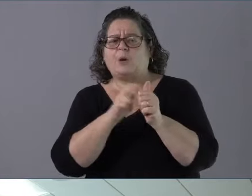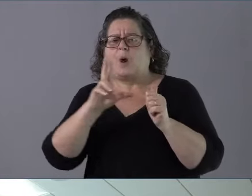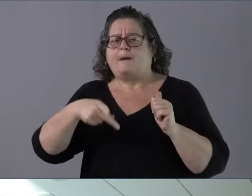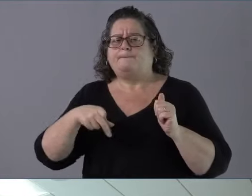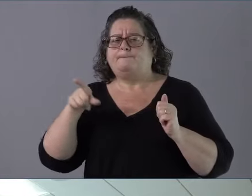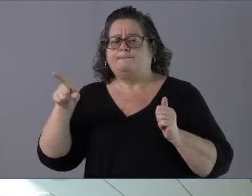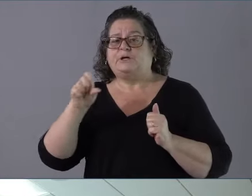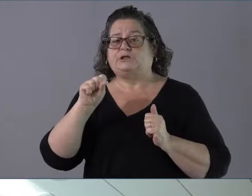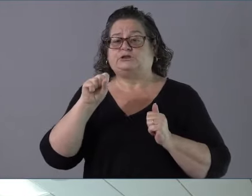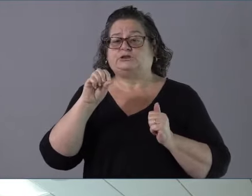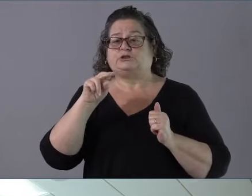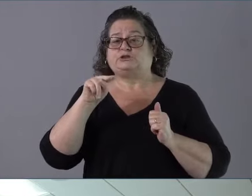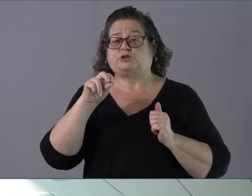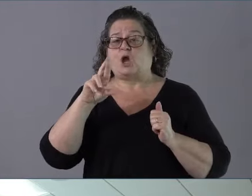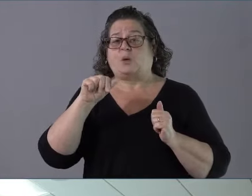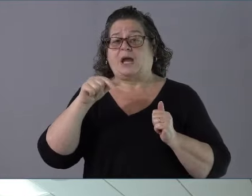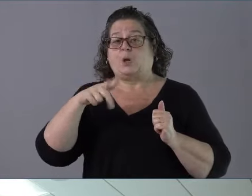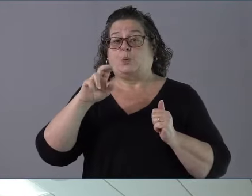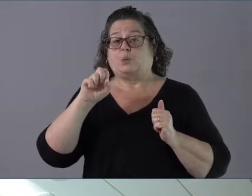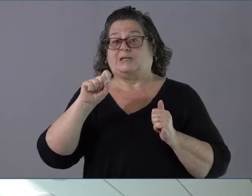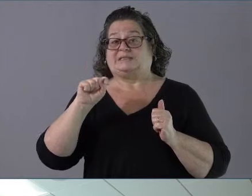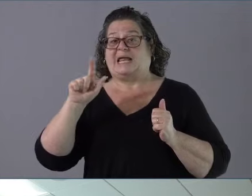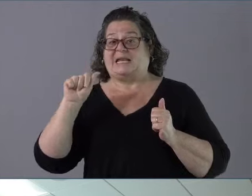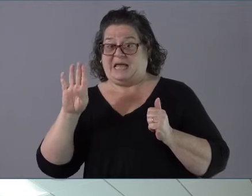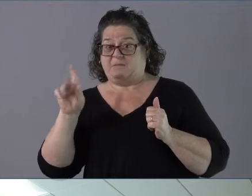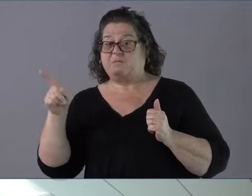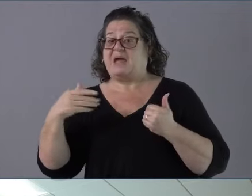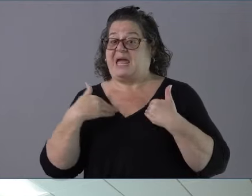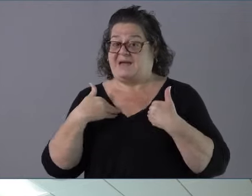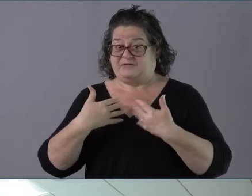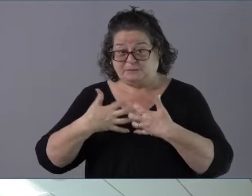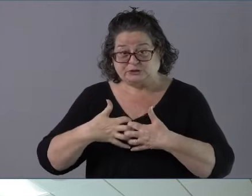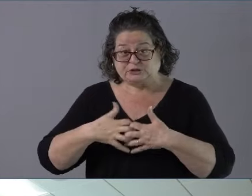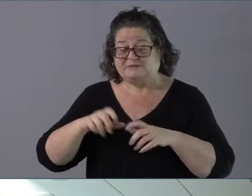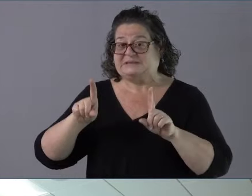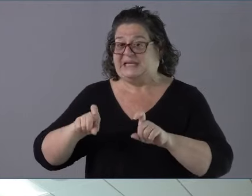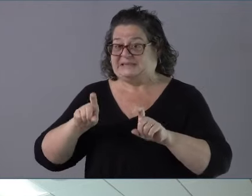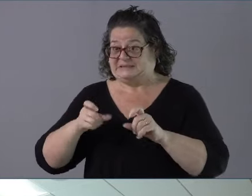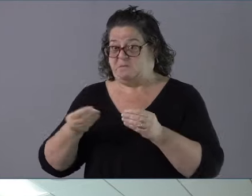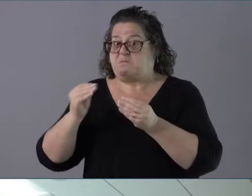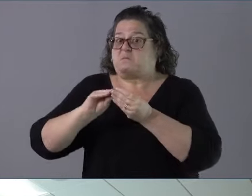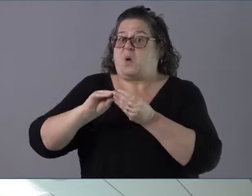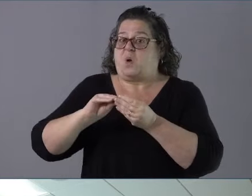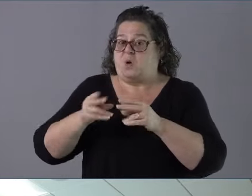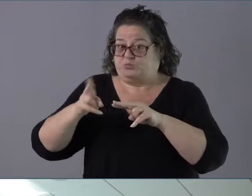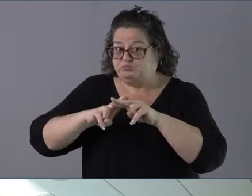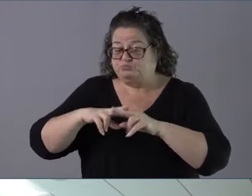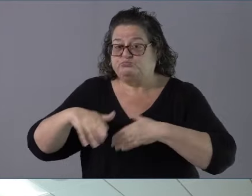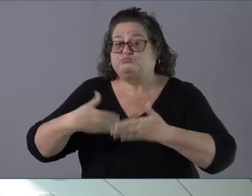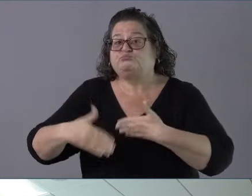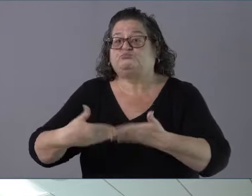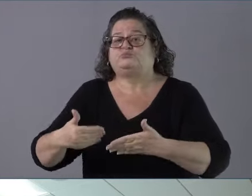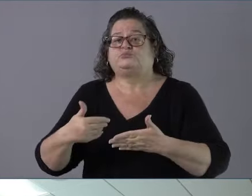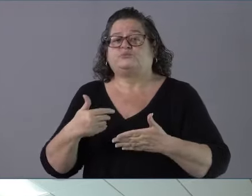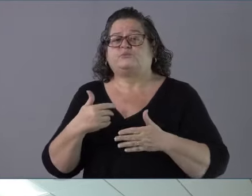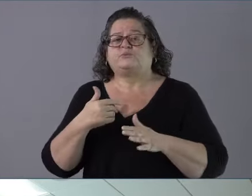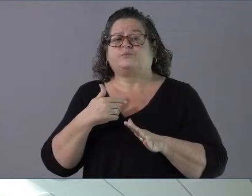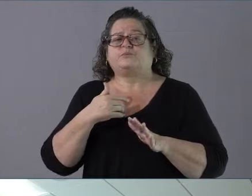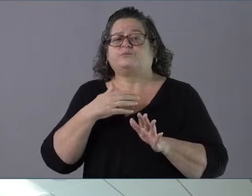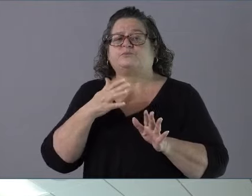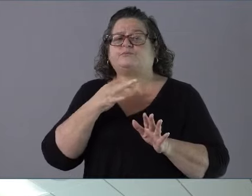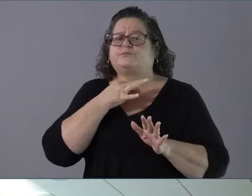going to have their machinery in there to begin to expand testing operations here for the actual processing. At the same time, what do you guys see as the future of